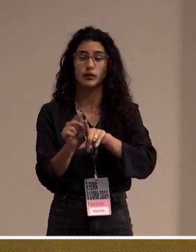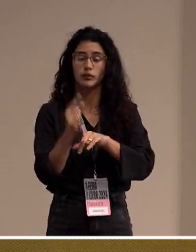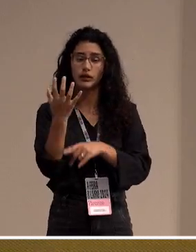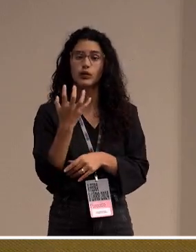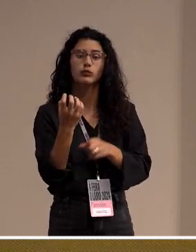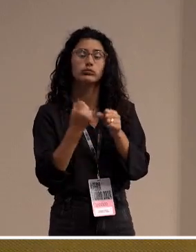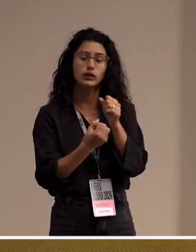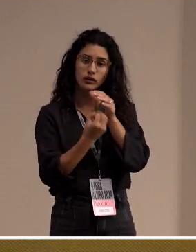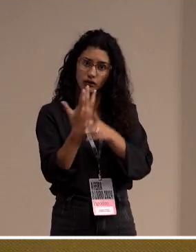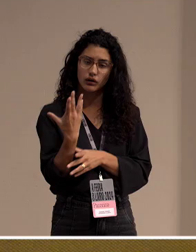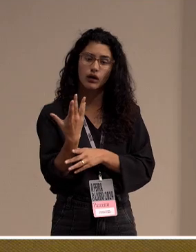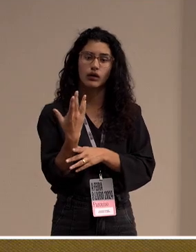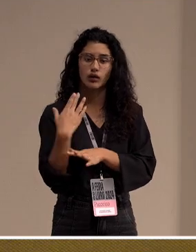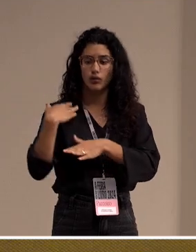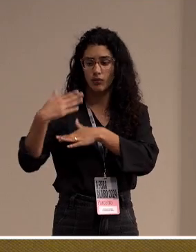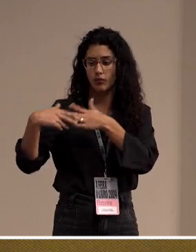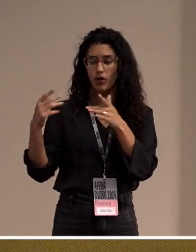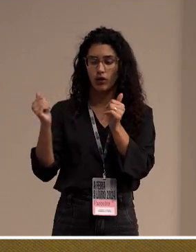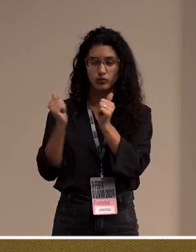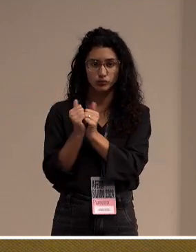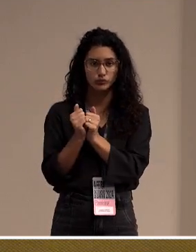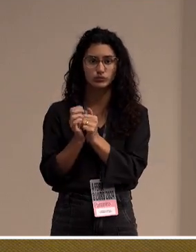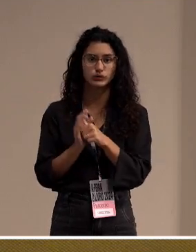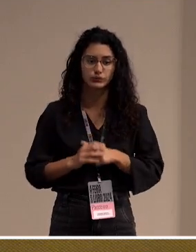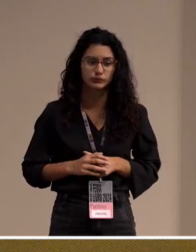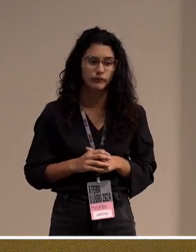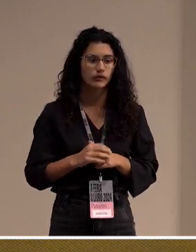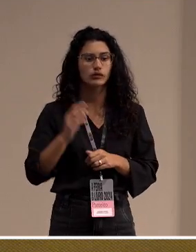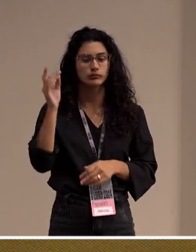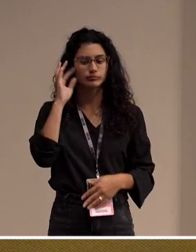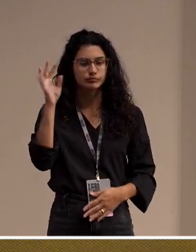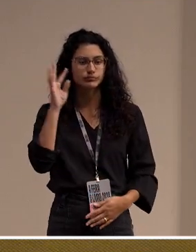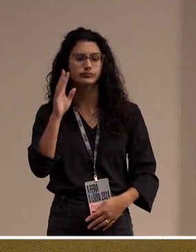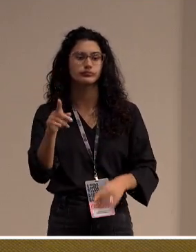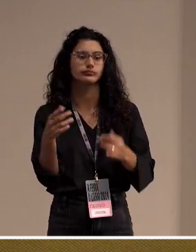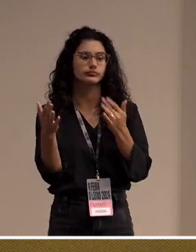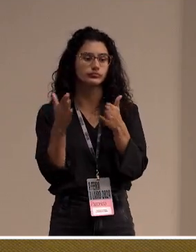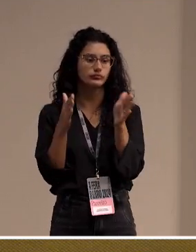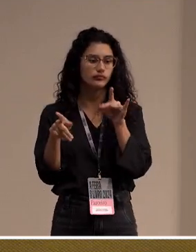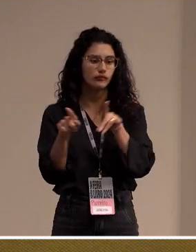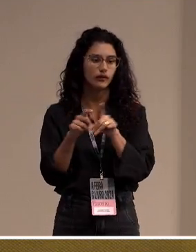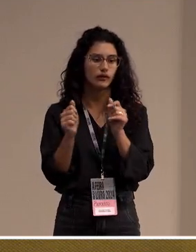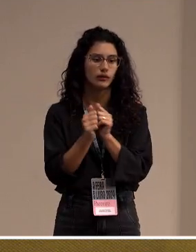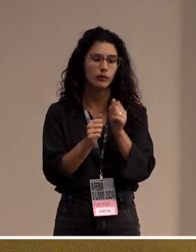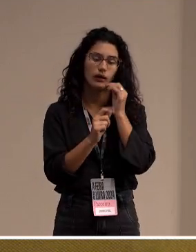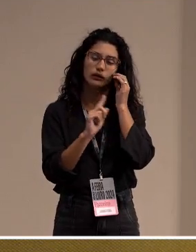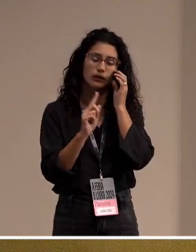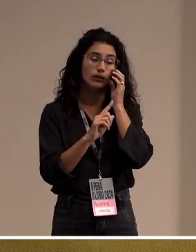by the research. But with fiction, at some point, you're free to leave the research behind and imagine the